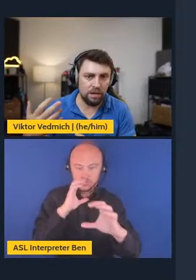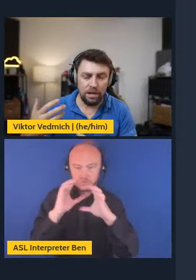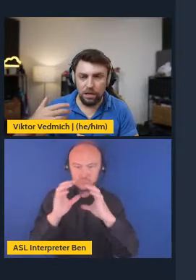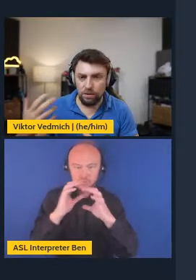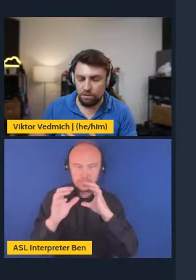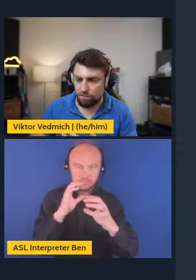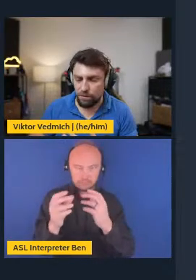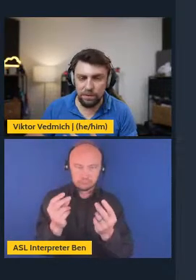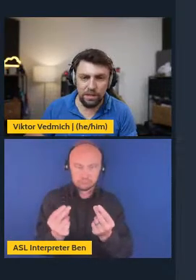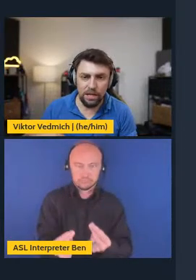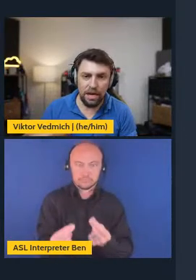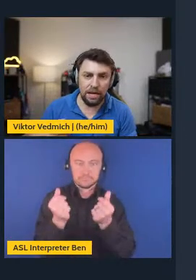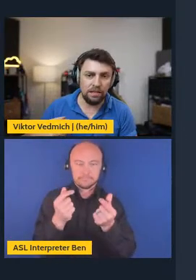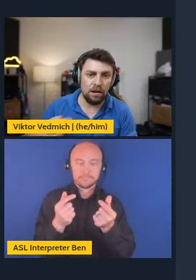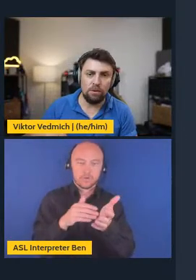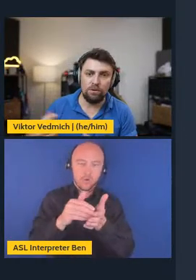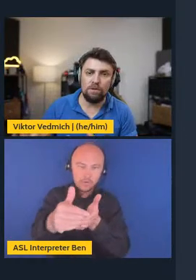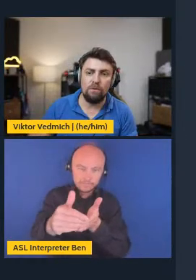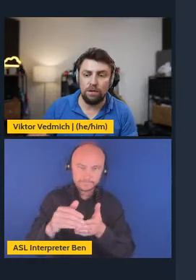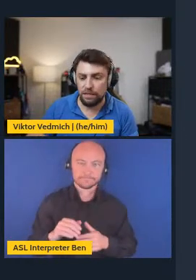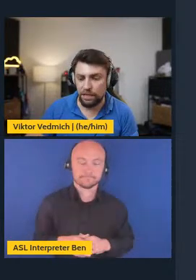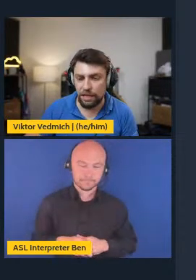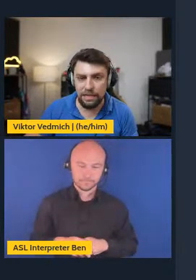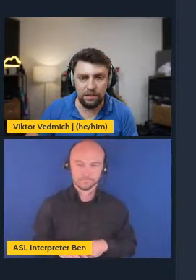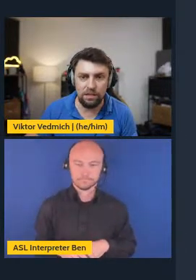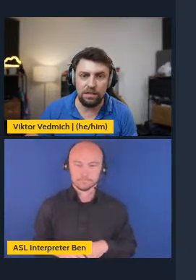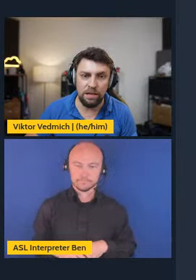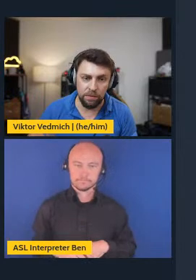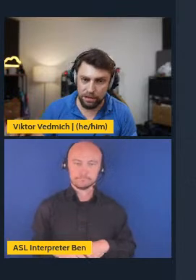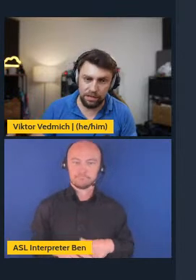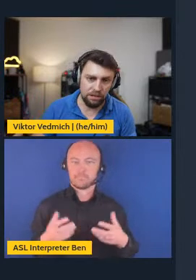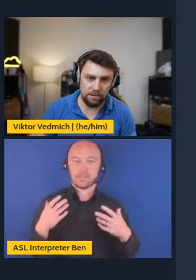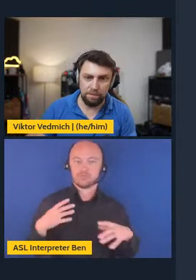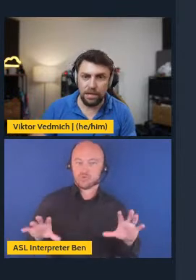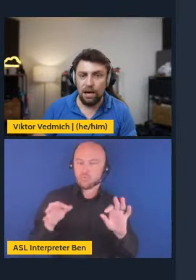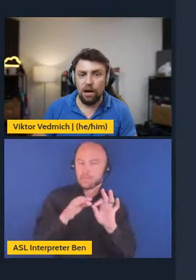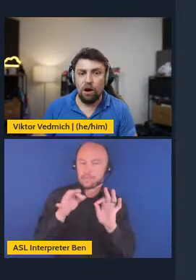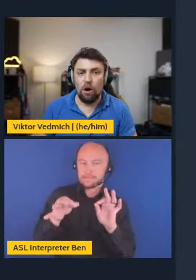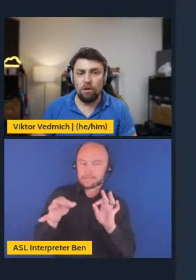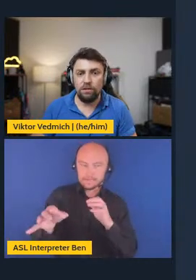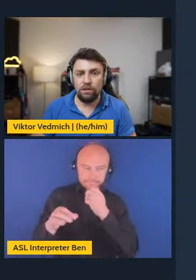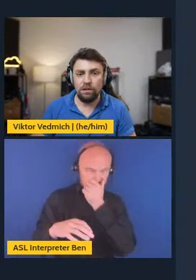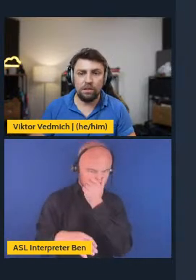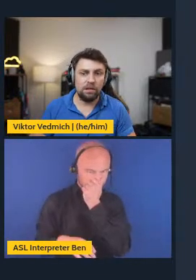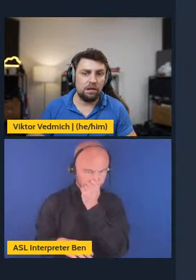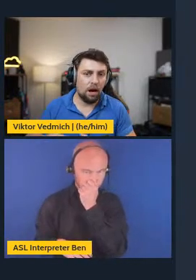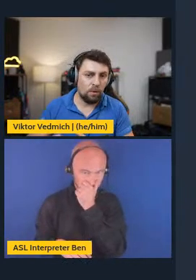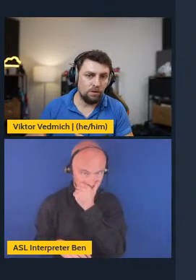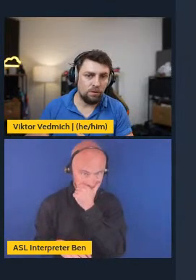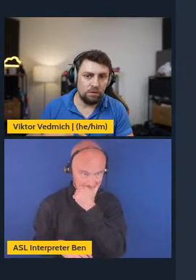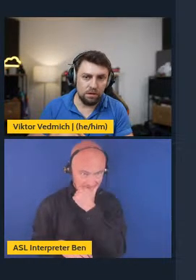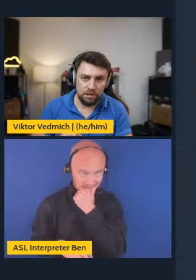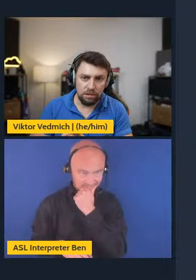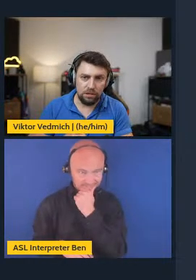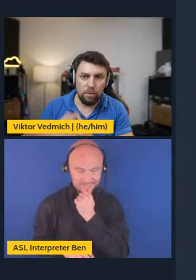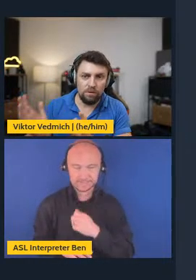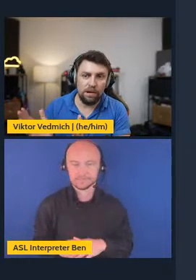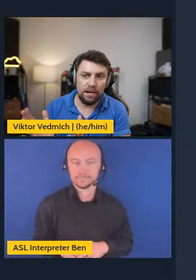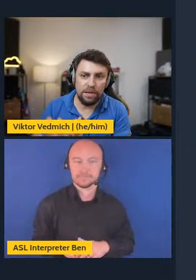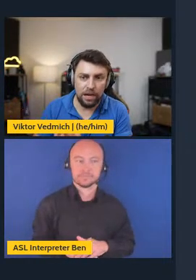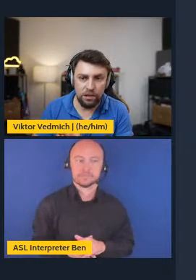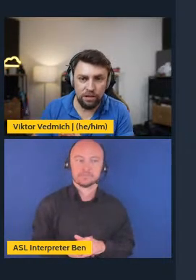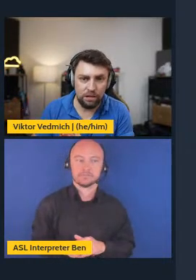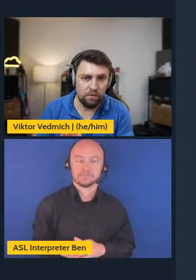very frequently, and I want to avoid latency, network latency. Also, I want to expose